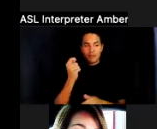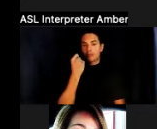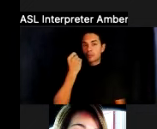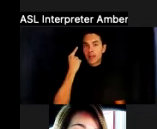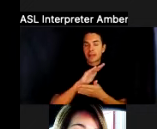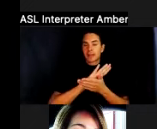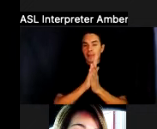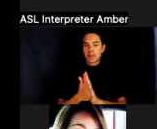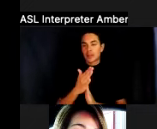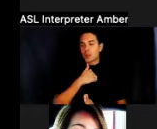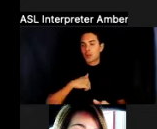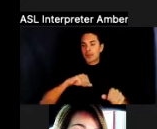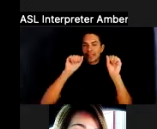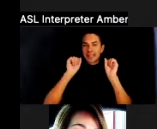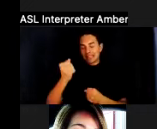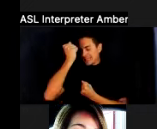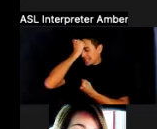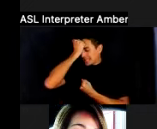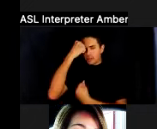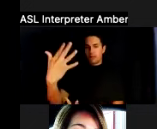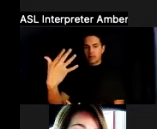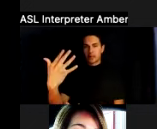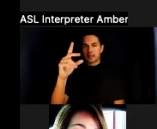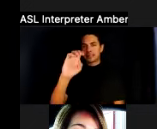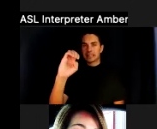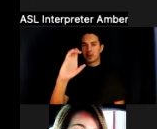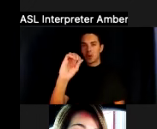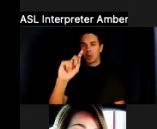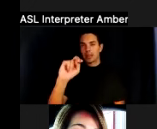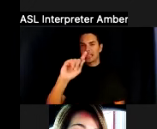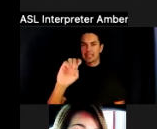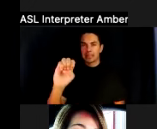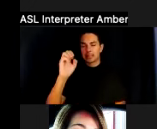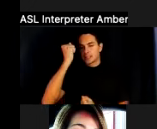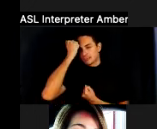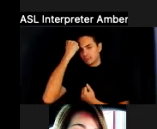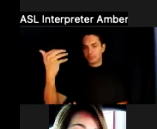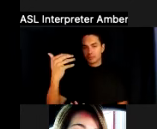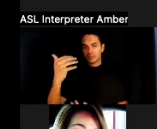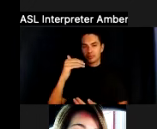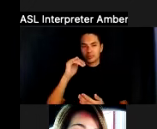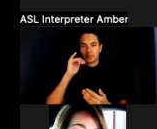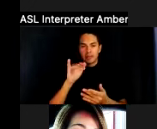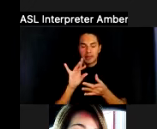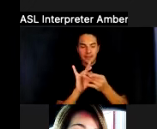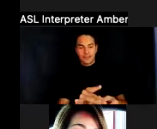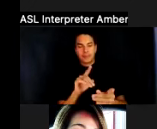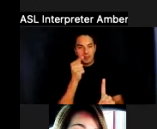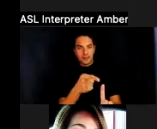can really decolonize actively, but also part of it is going to about back to what you're talking about,